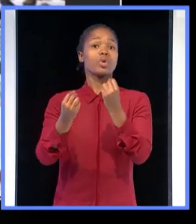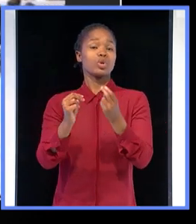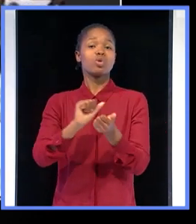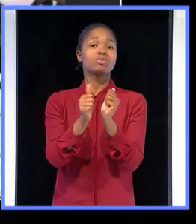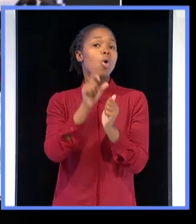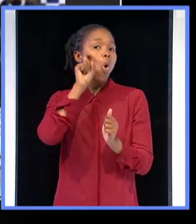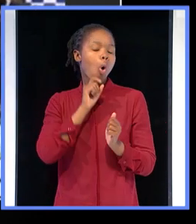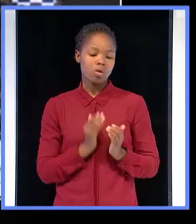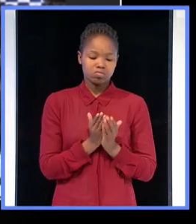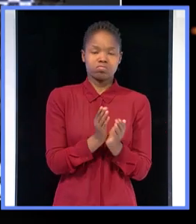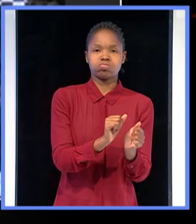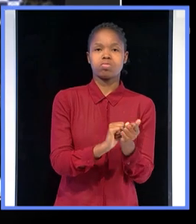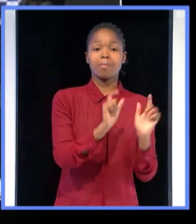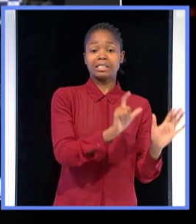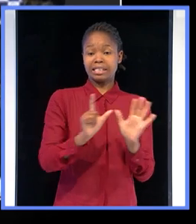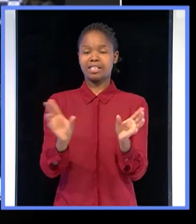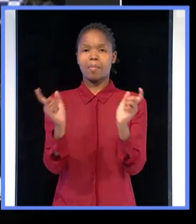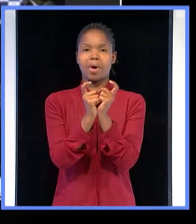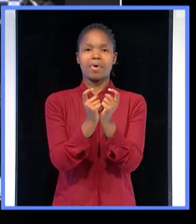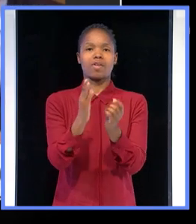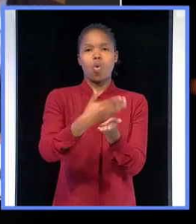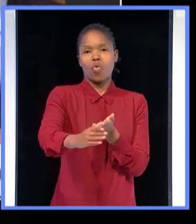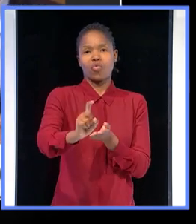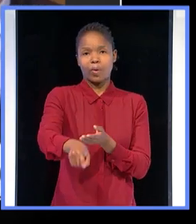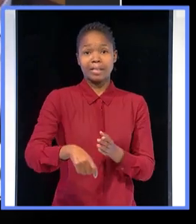replacing sailing and seven-a-side football.